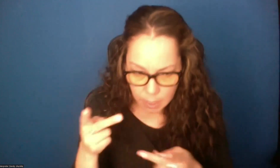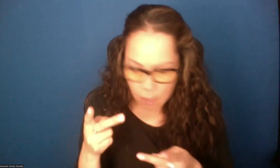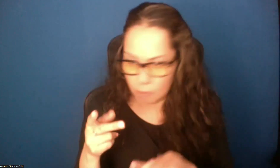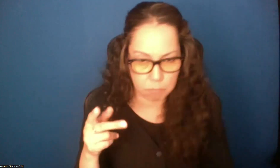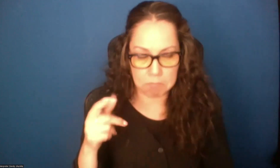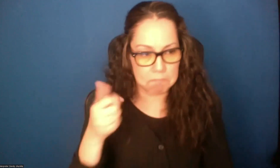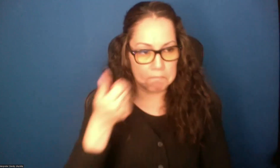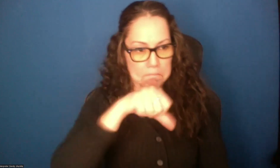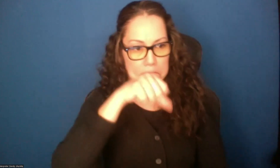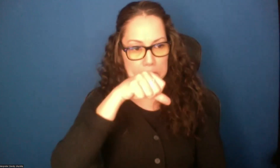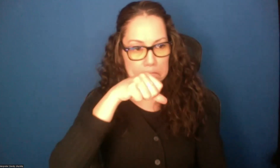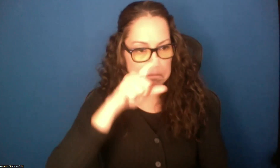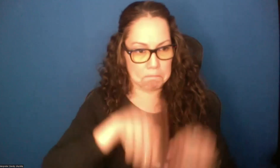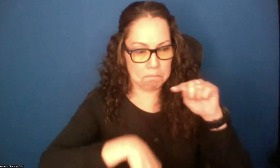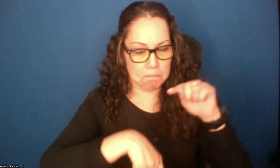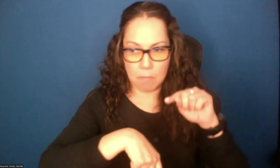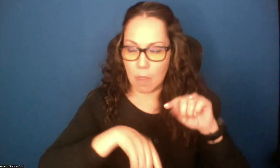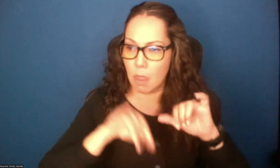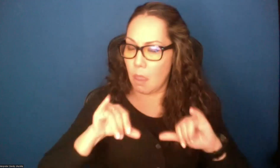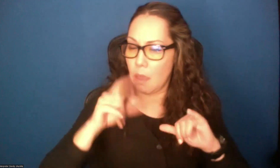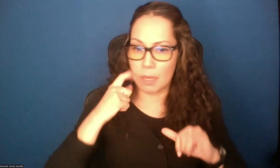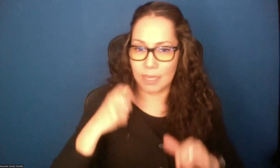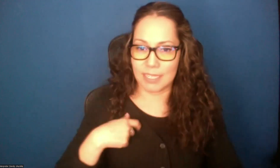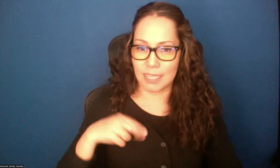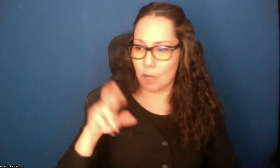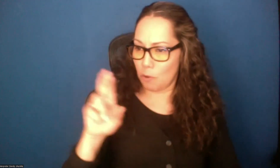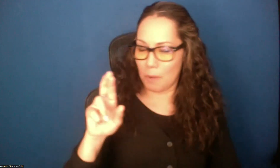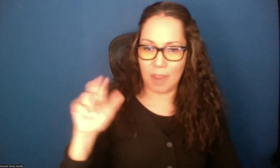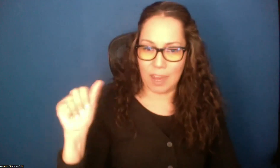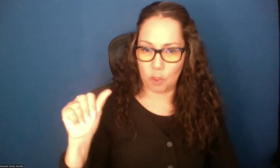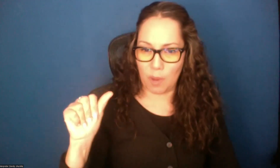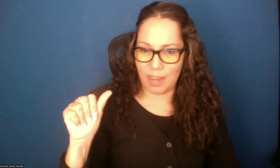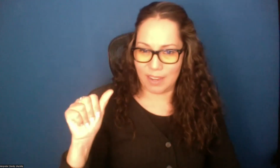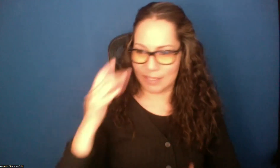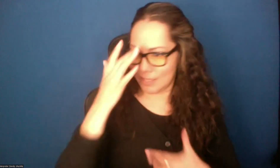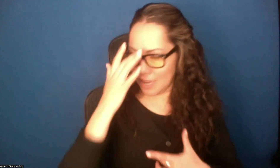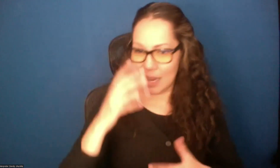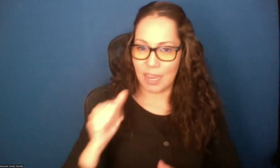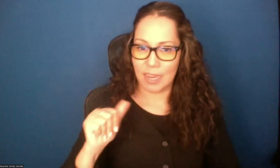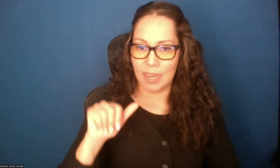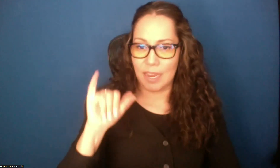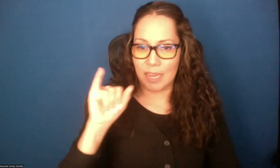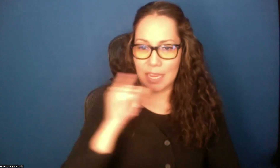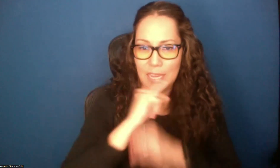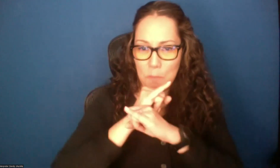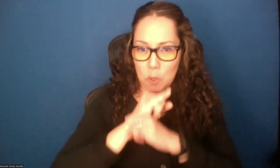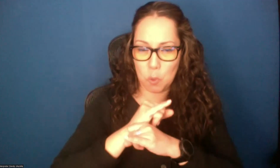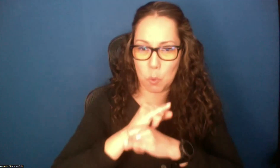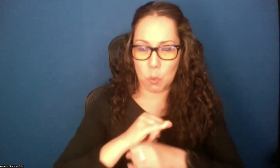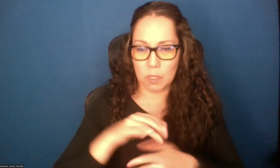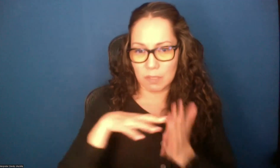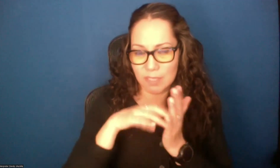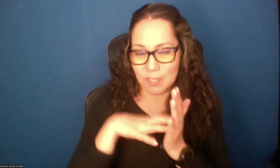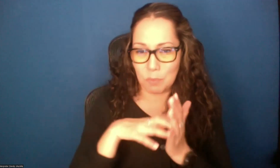And because I have rheumatoid arthritis and I'm immunosuppressed, I could not take her